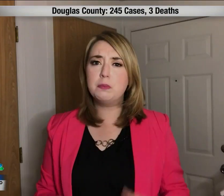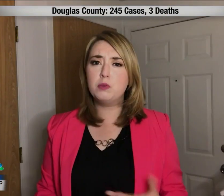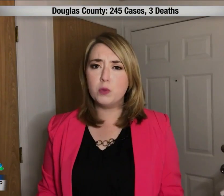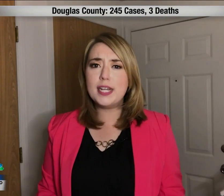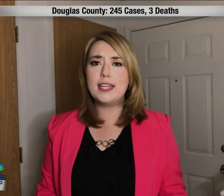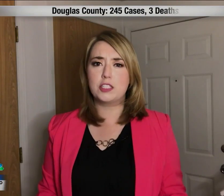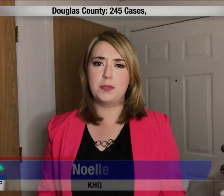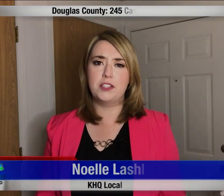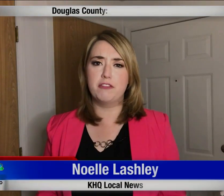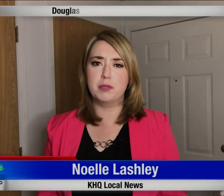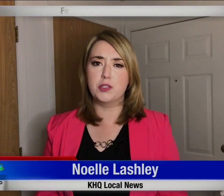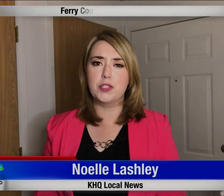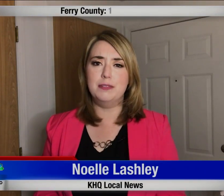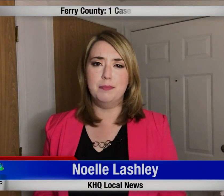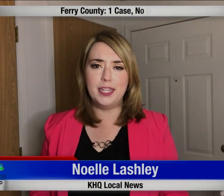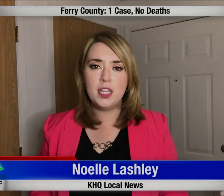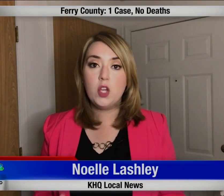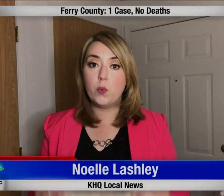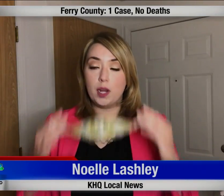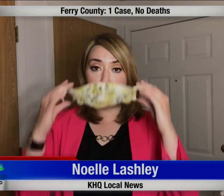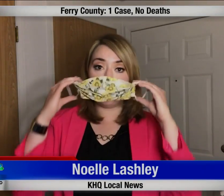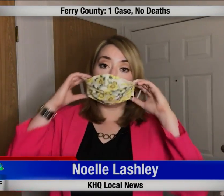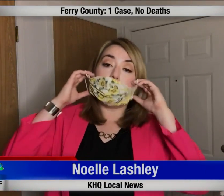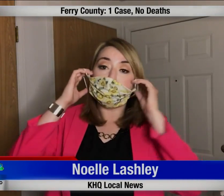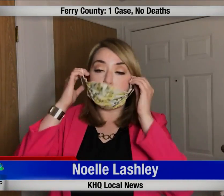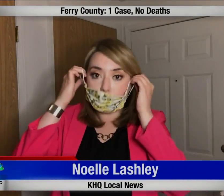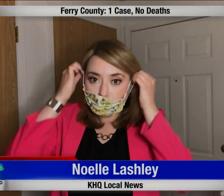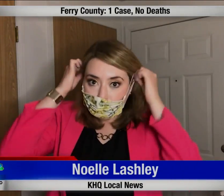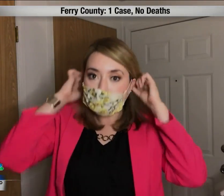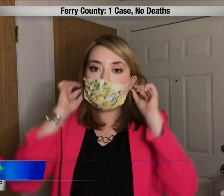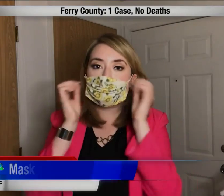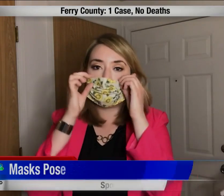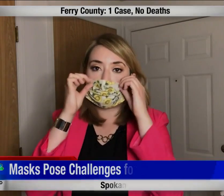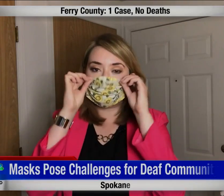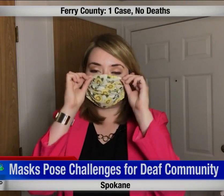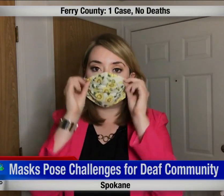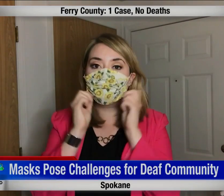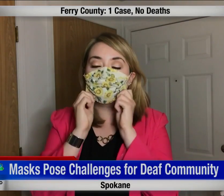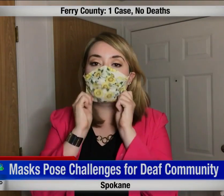usually a pretty expressive person, but when I put this mask on,